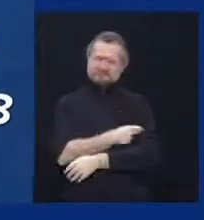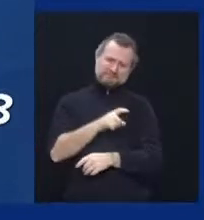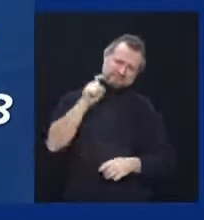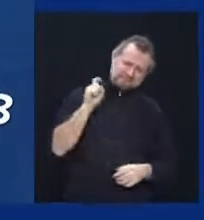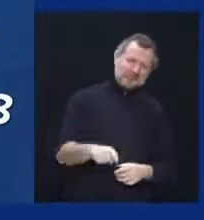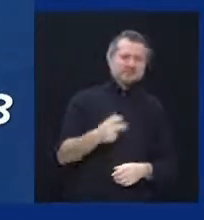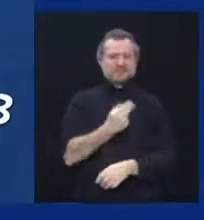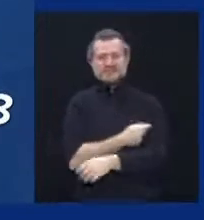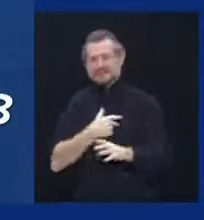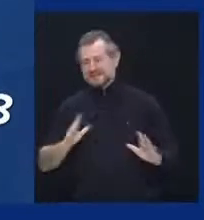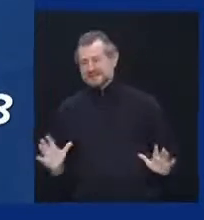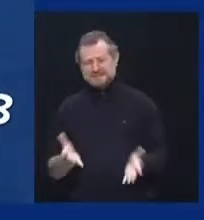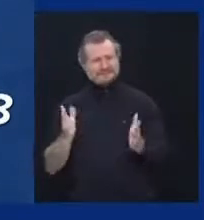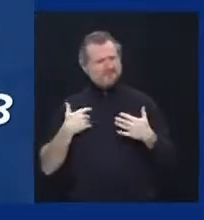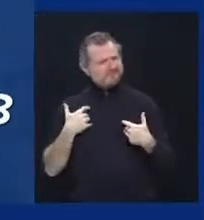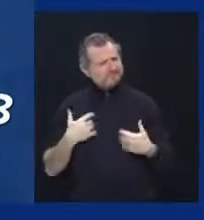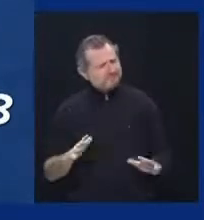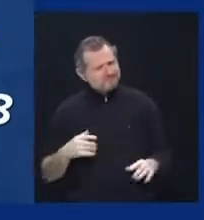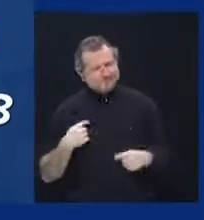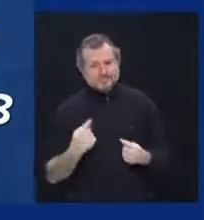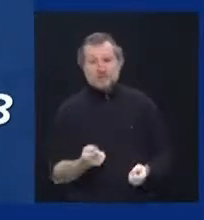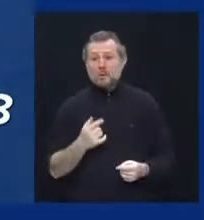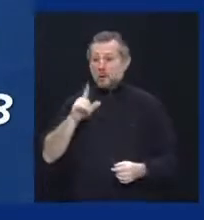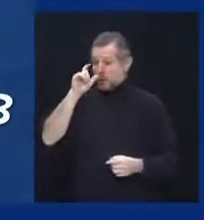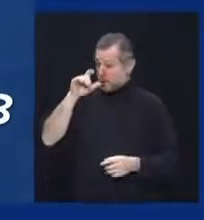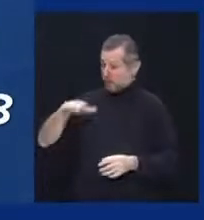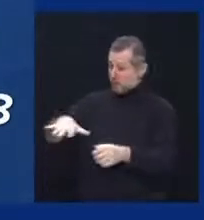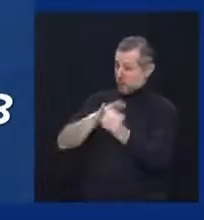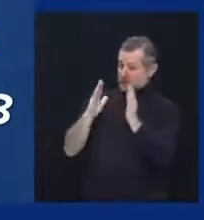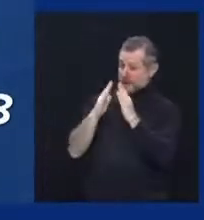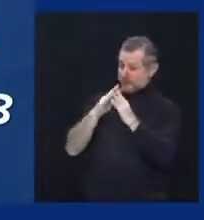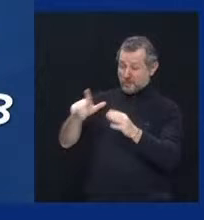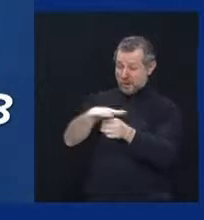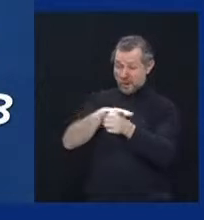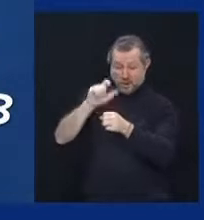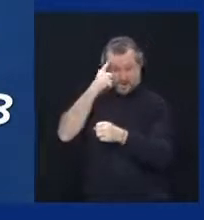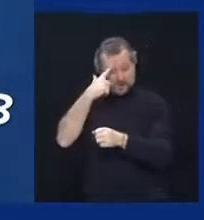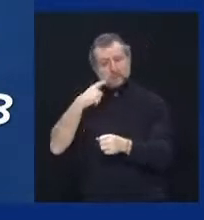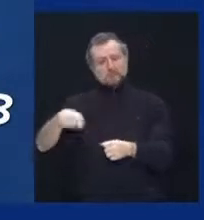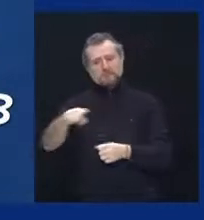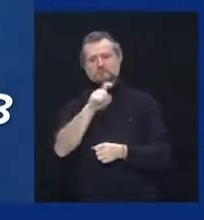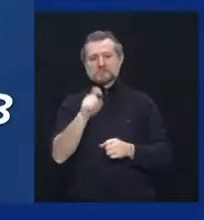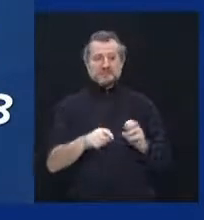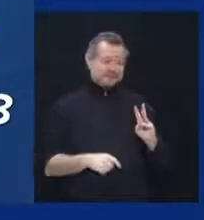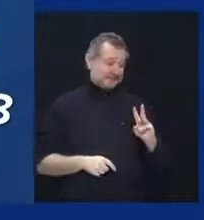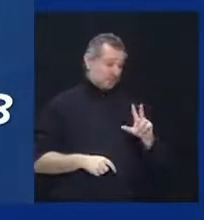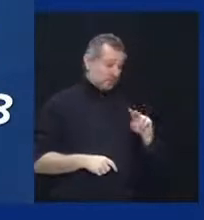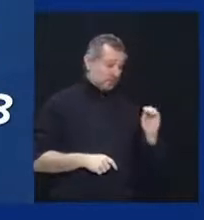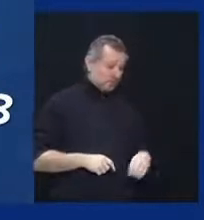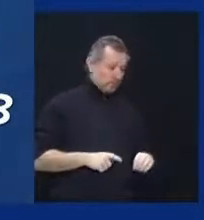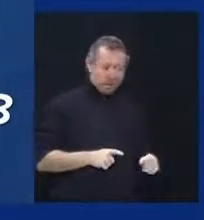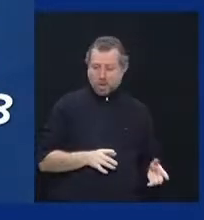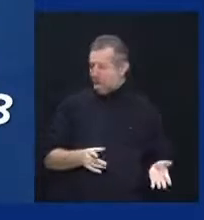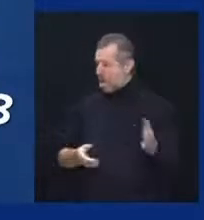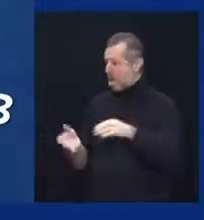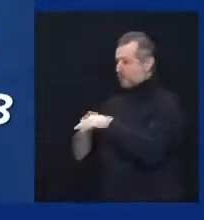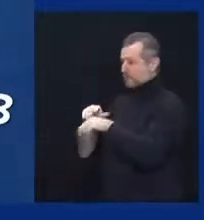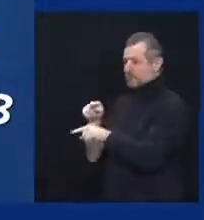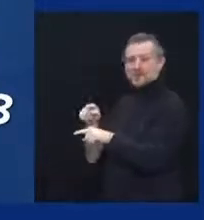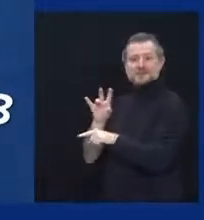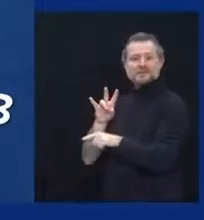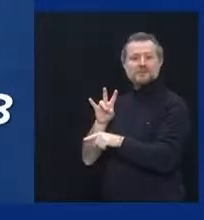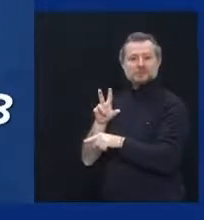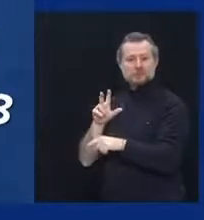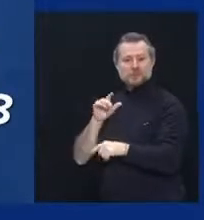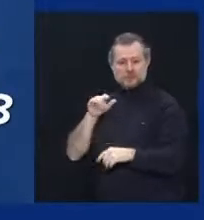vaccination done, convey to local governments they had to get the vaccinations done. We went from 63 to 70% in 10 days. That's a